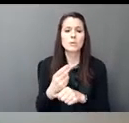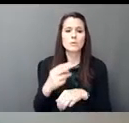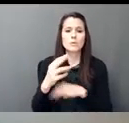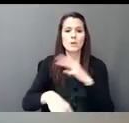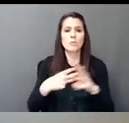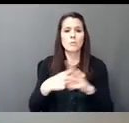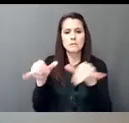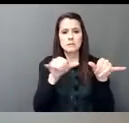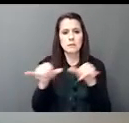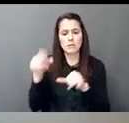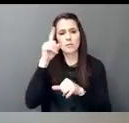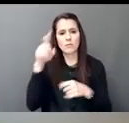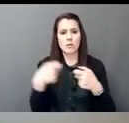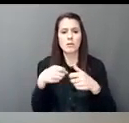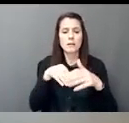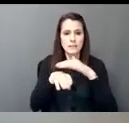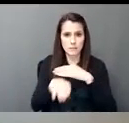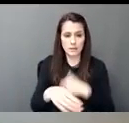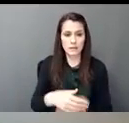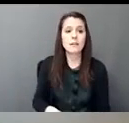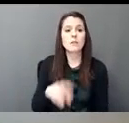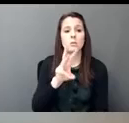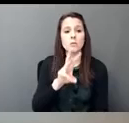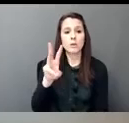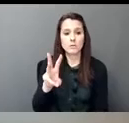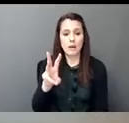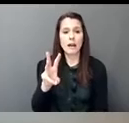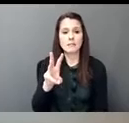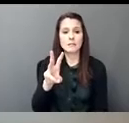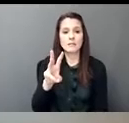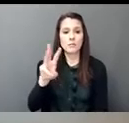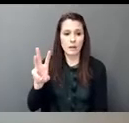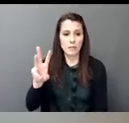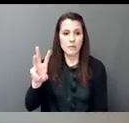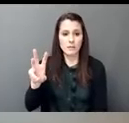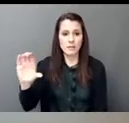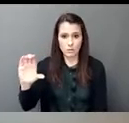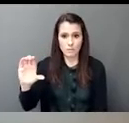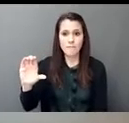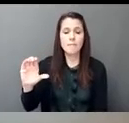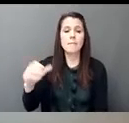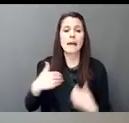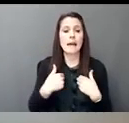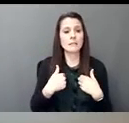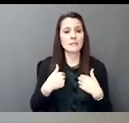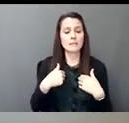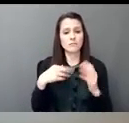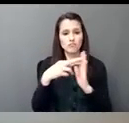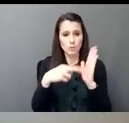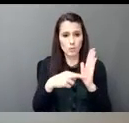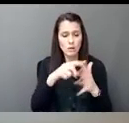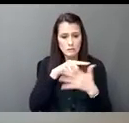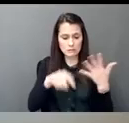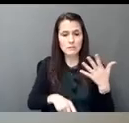electronic accessibility. The World Wide Web Consortium, W3C, has a set of guidelines called the